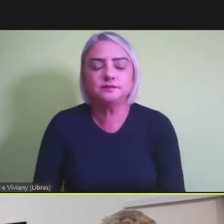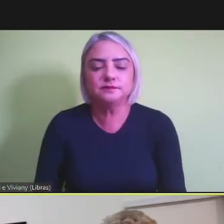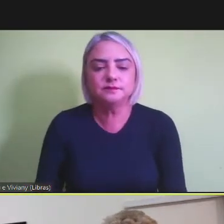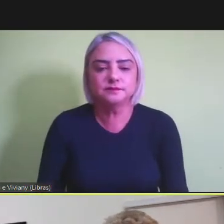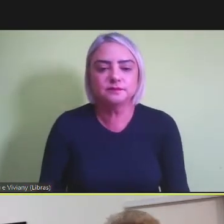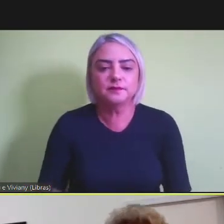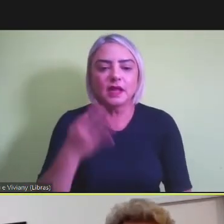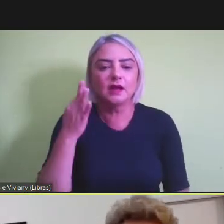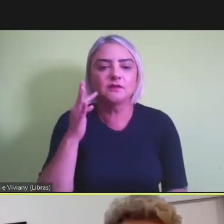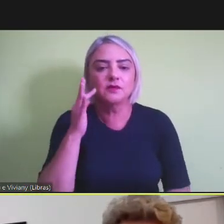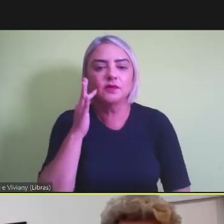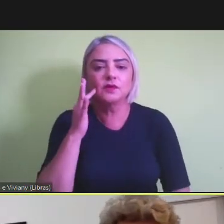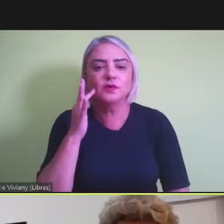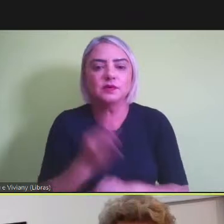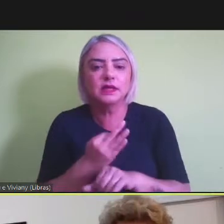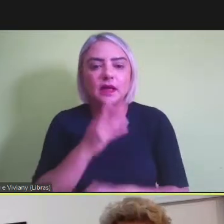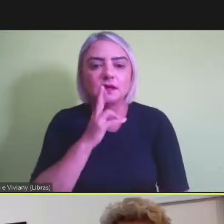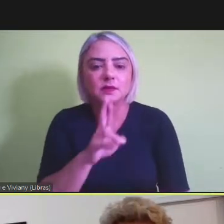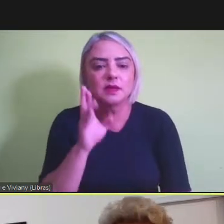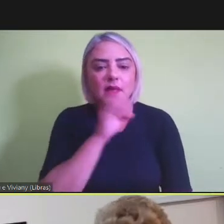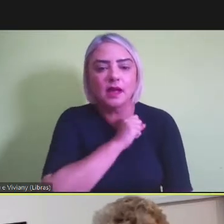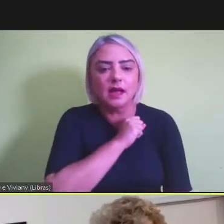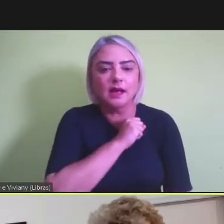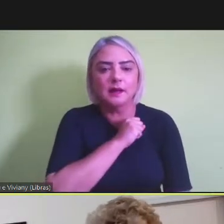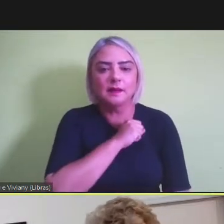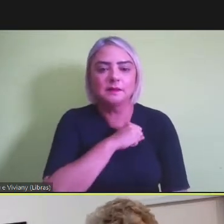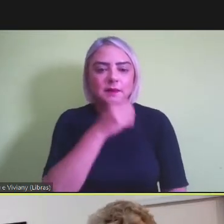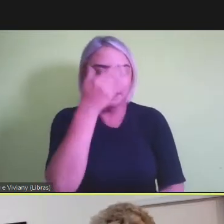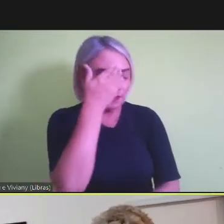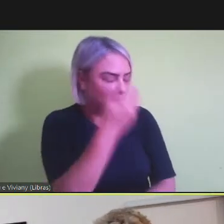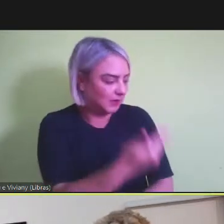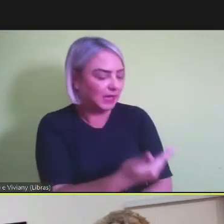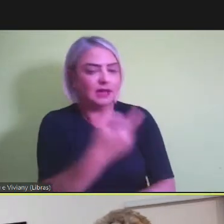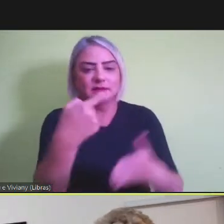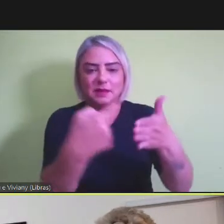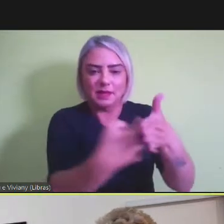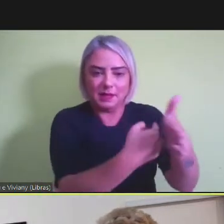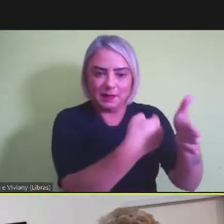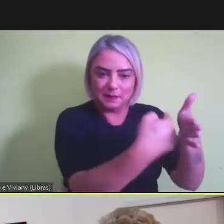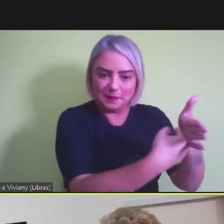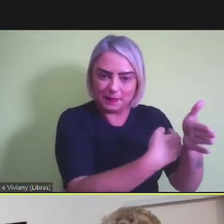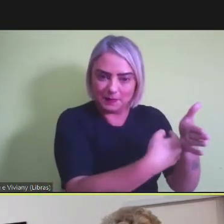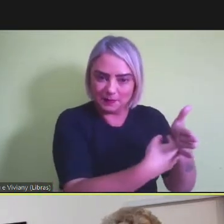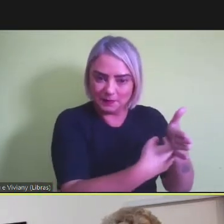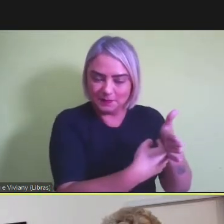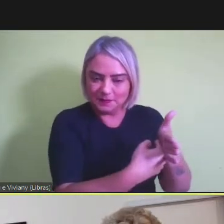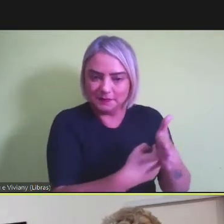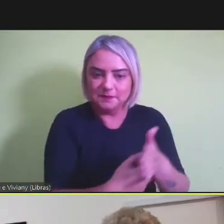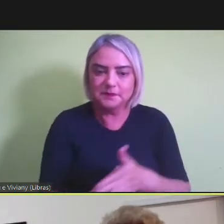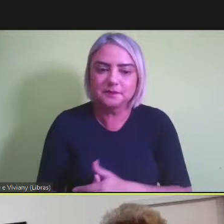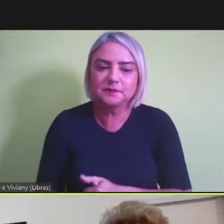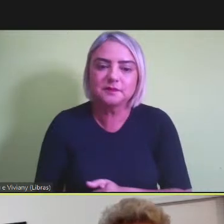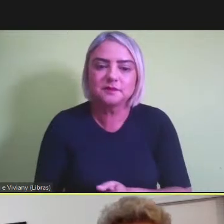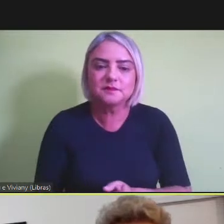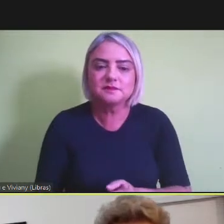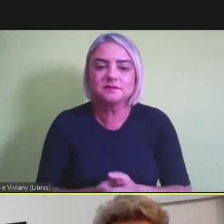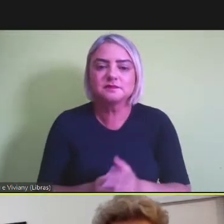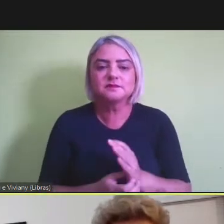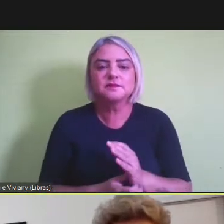I will try to answer here very fast. Thank you for the